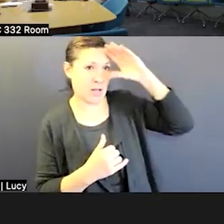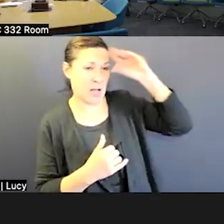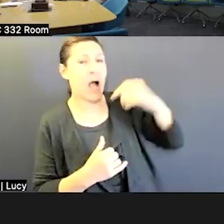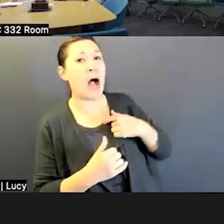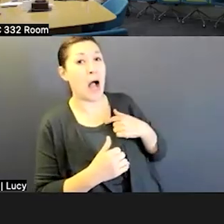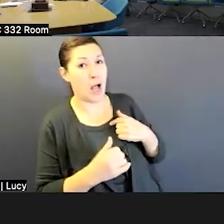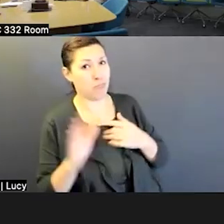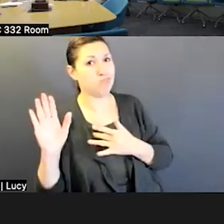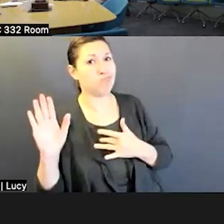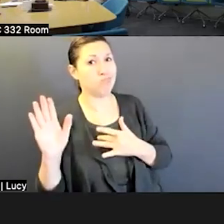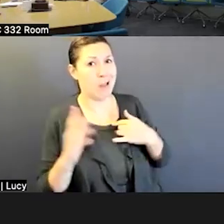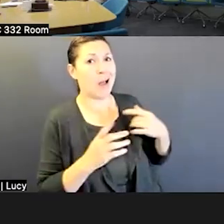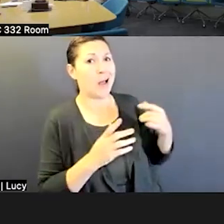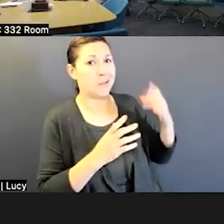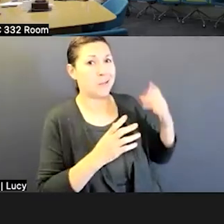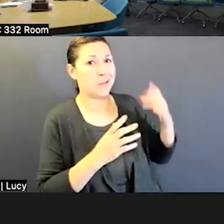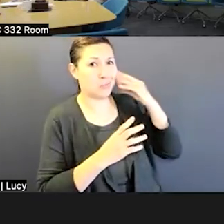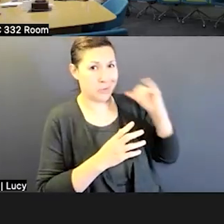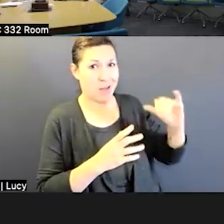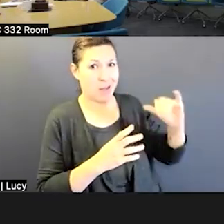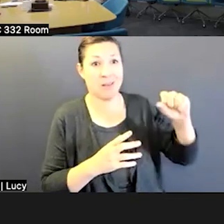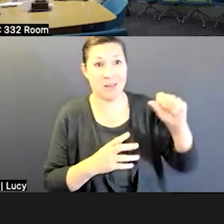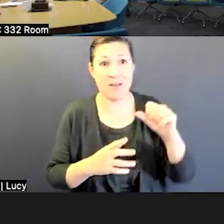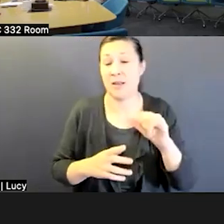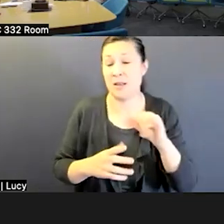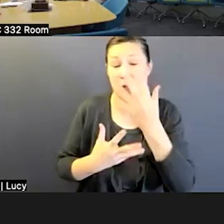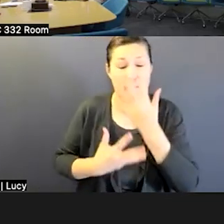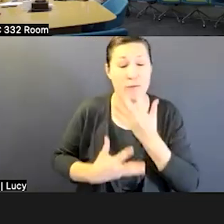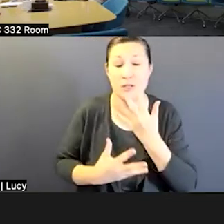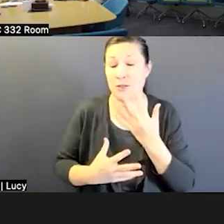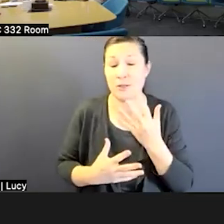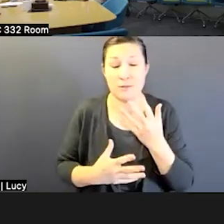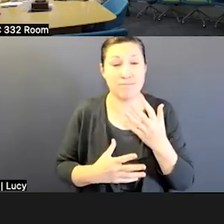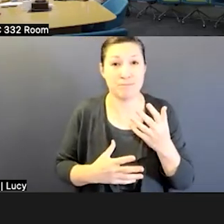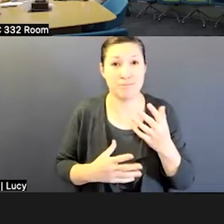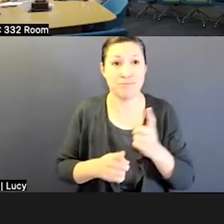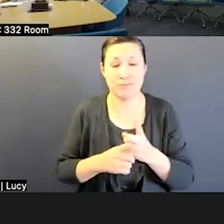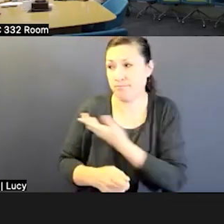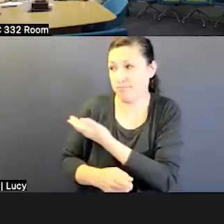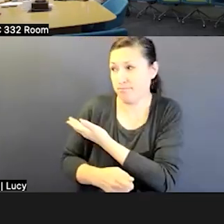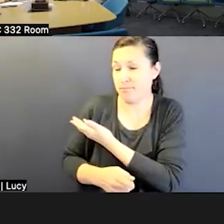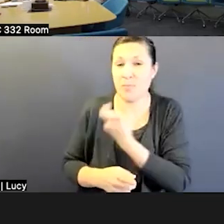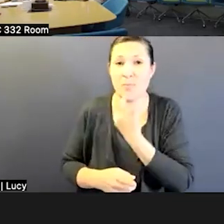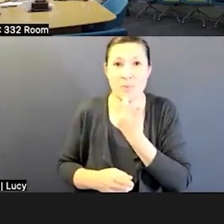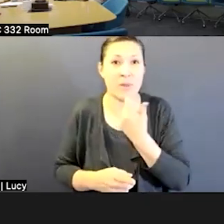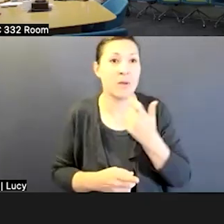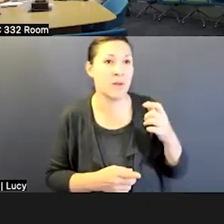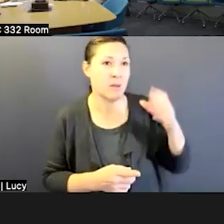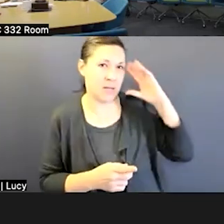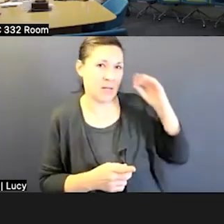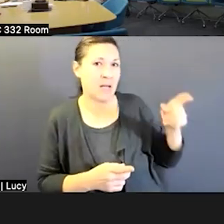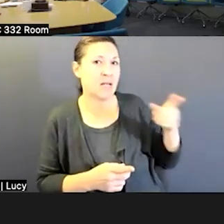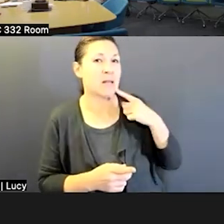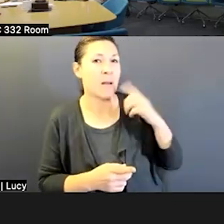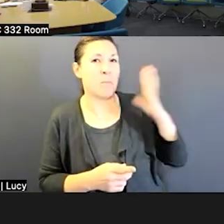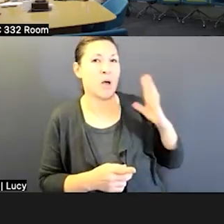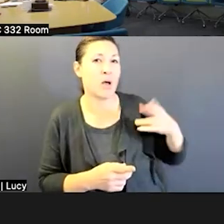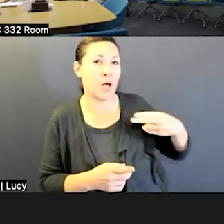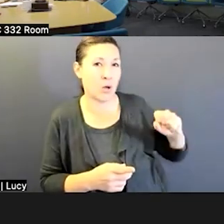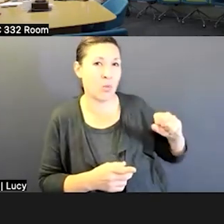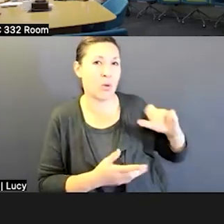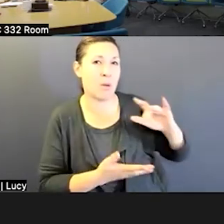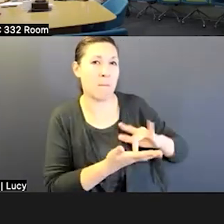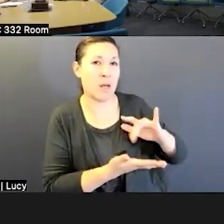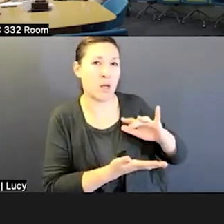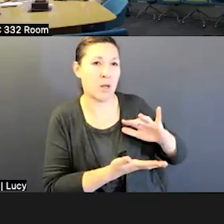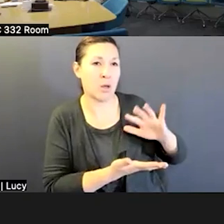totally. Fortunately, bullying is just, yeah, go ahead. Yeah, I was back in like high school and middle school. When I was young, I was